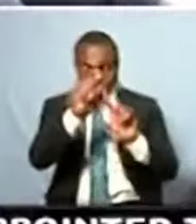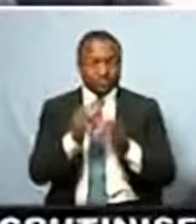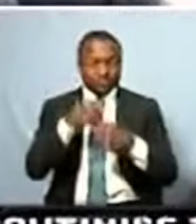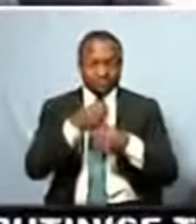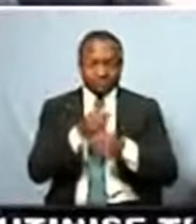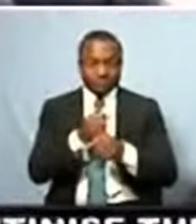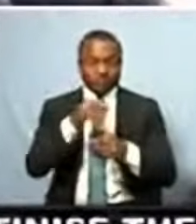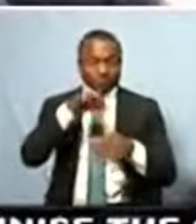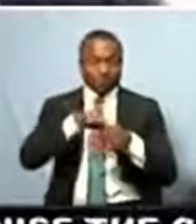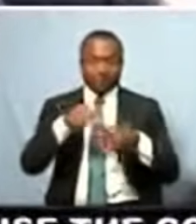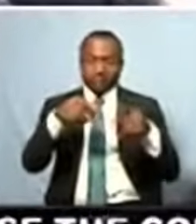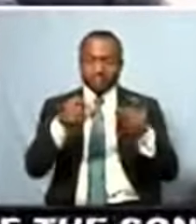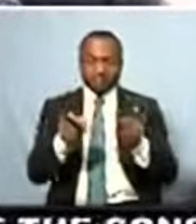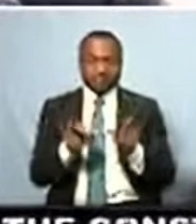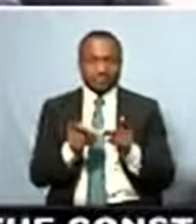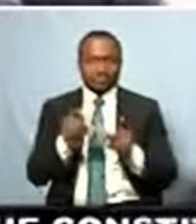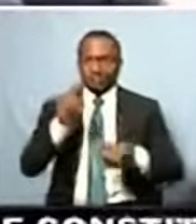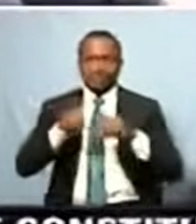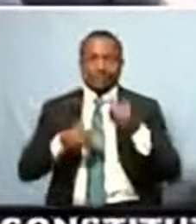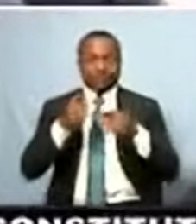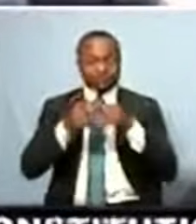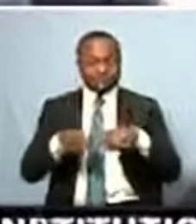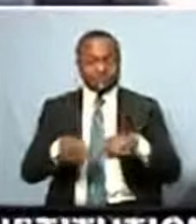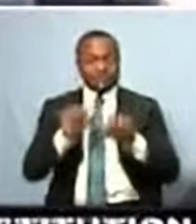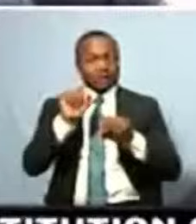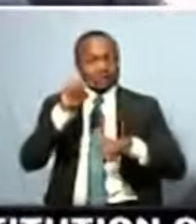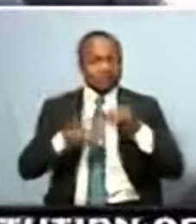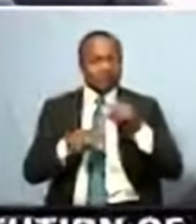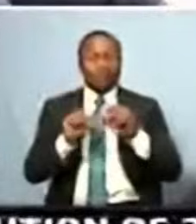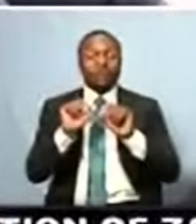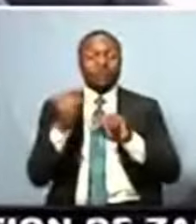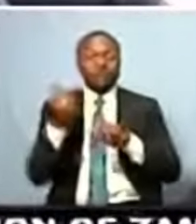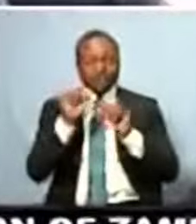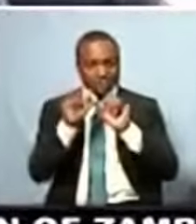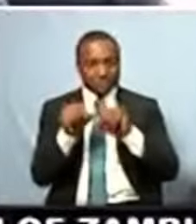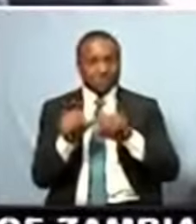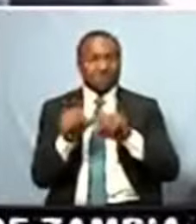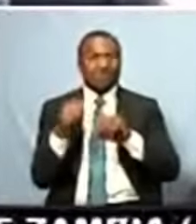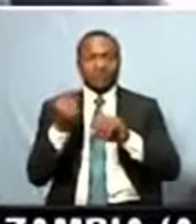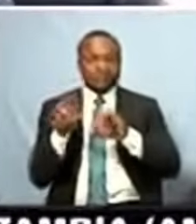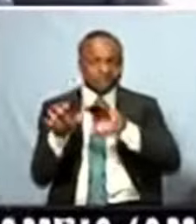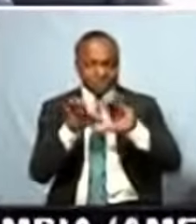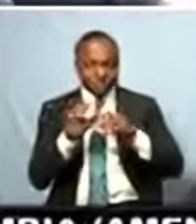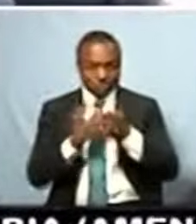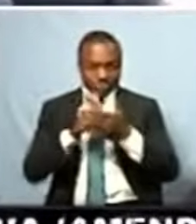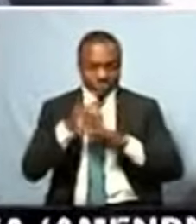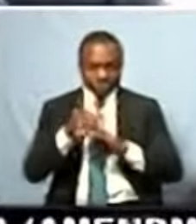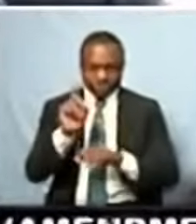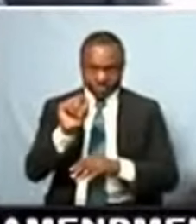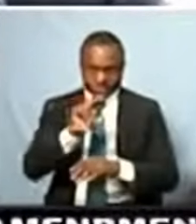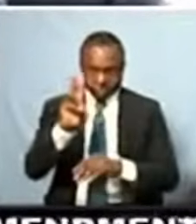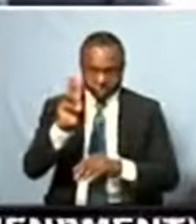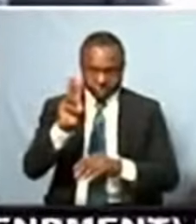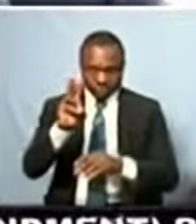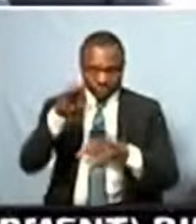now, it cannot be done. We cannot do it after 2026 general